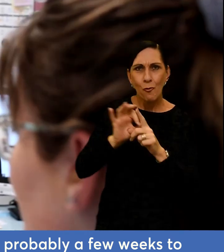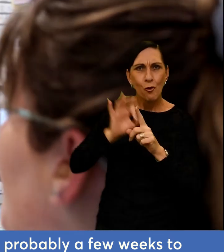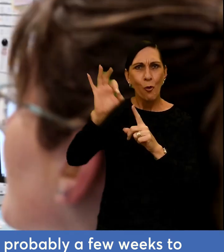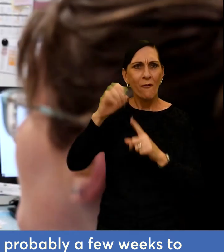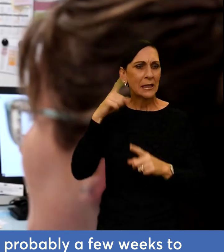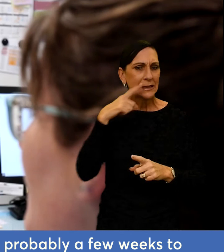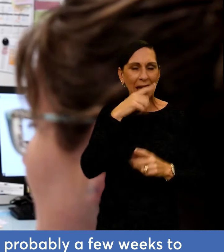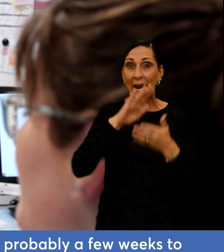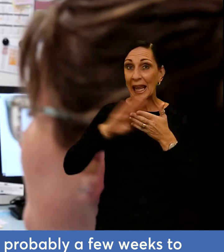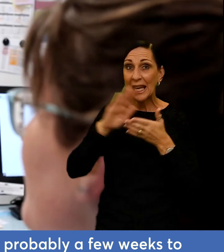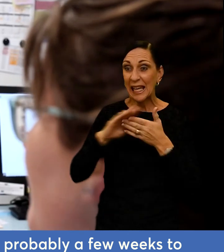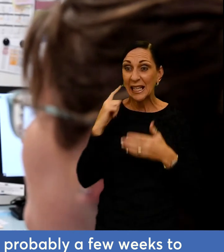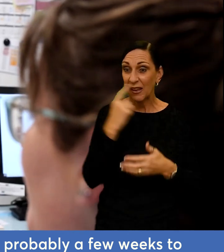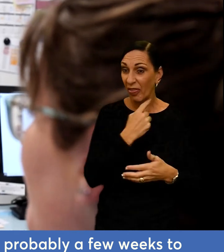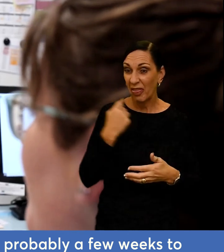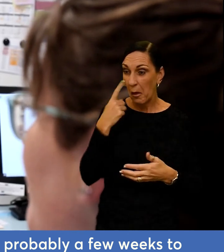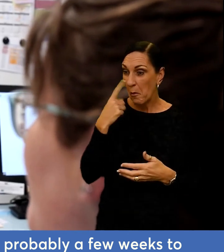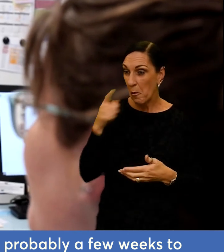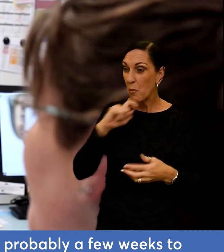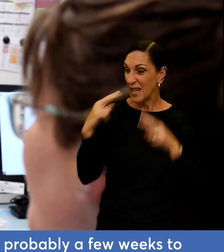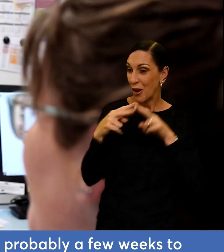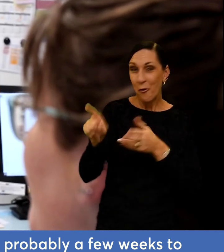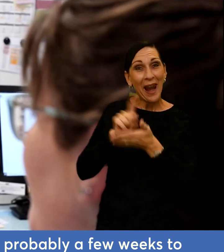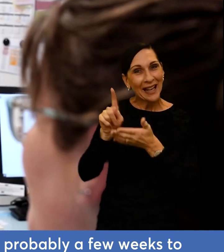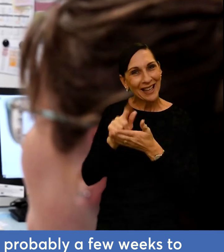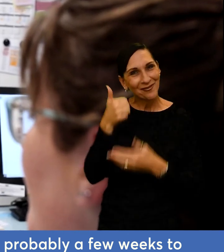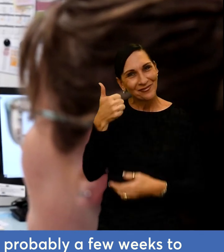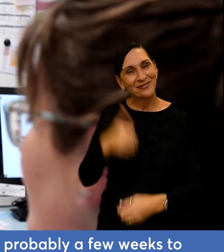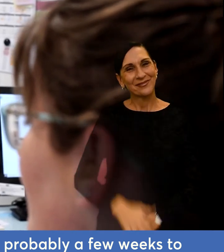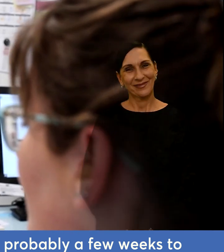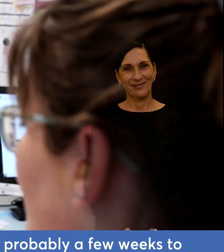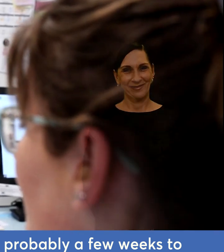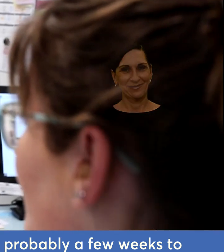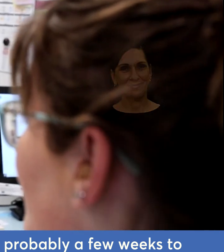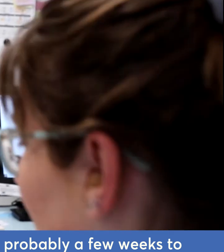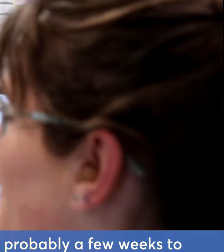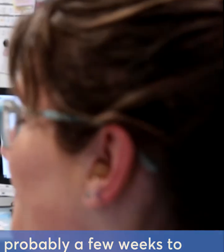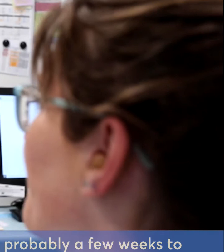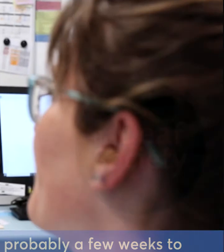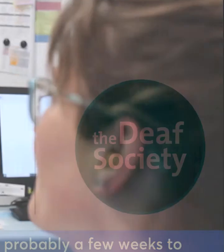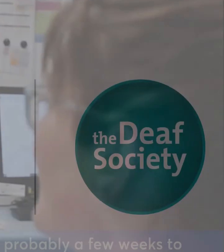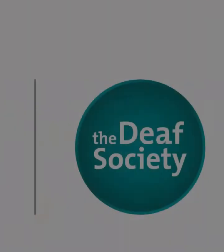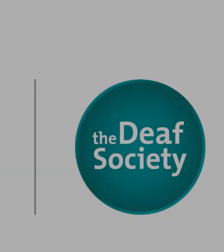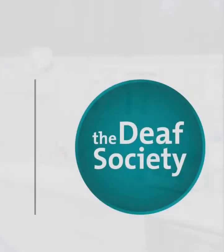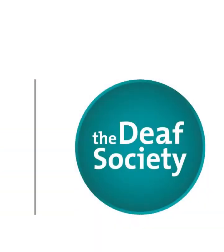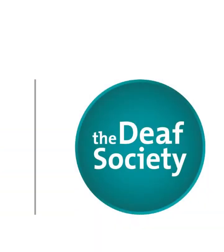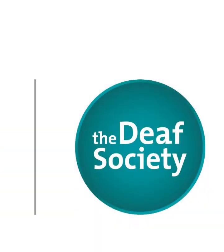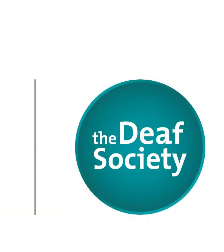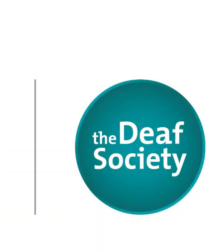the cleaning's going, if you've got any problems, and we'll take it from there. Okay.